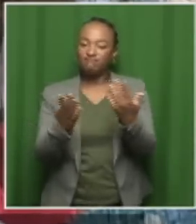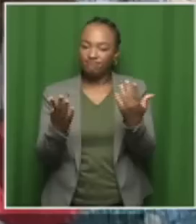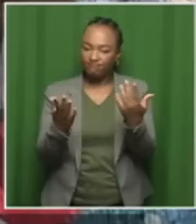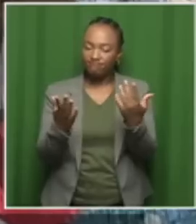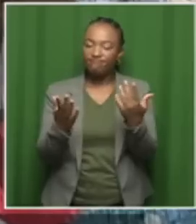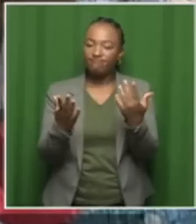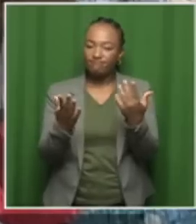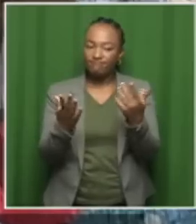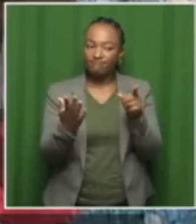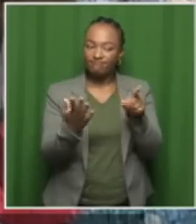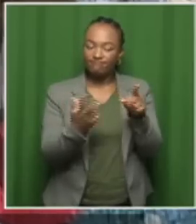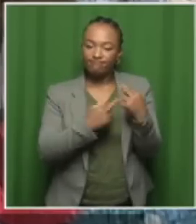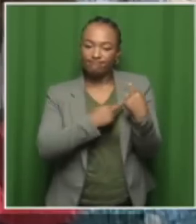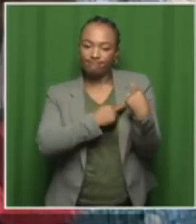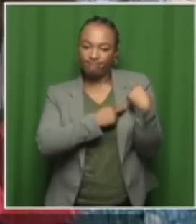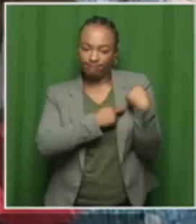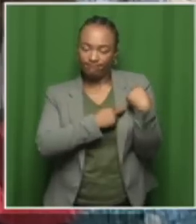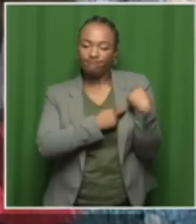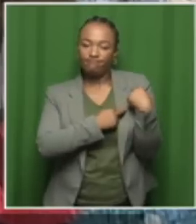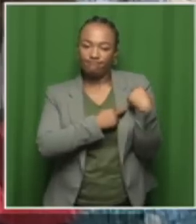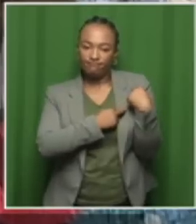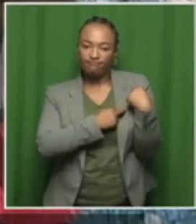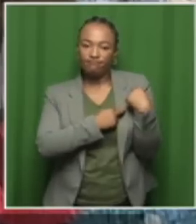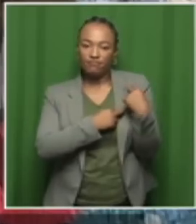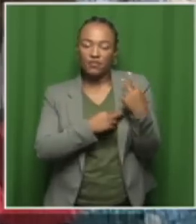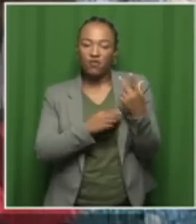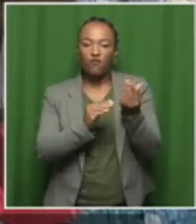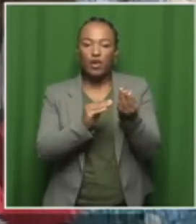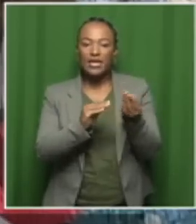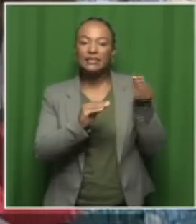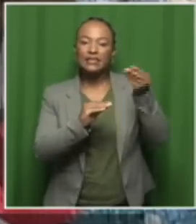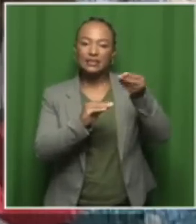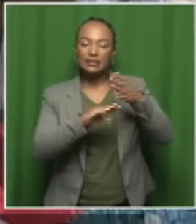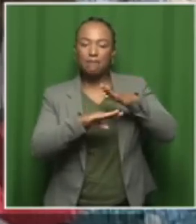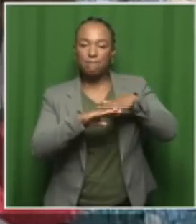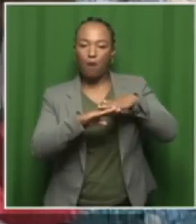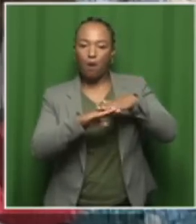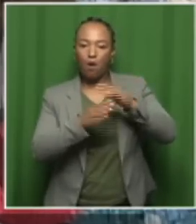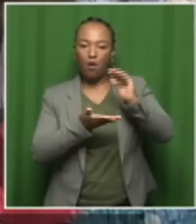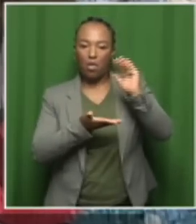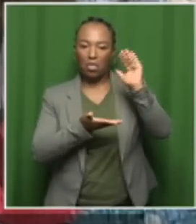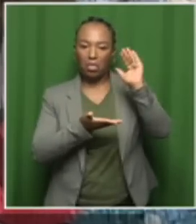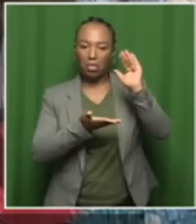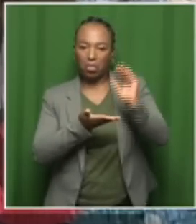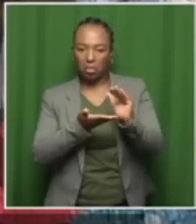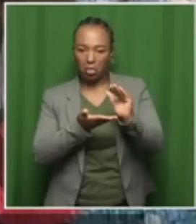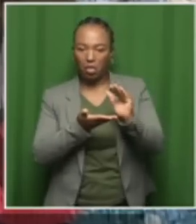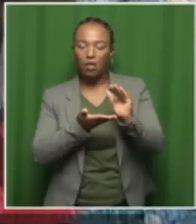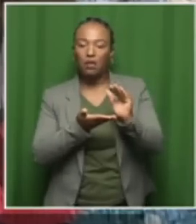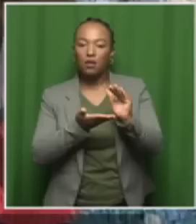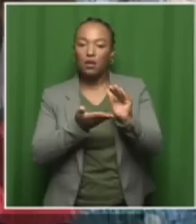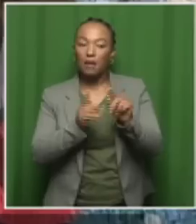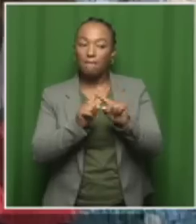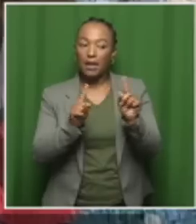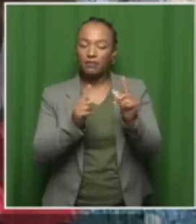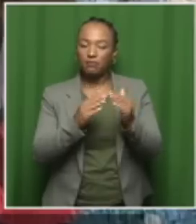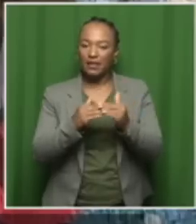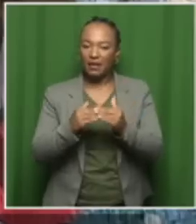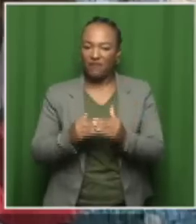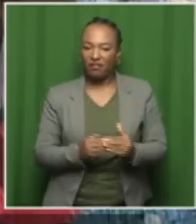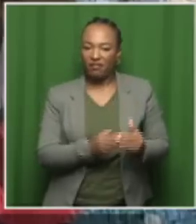still for the Reserve Bank to cut interest rates a little further. I think one has to be cautious about